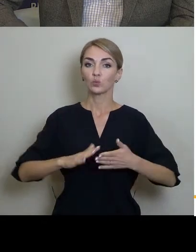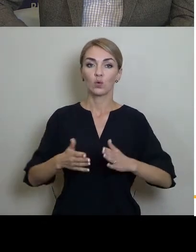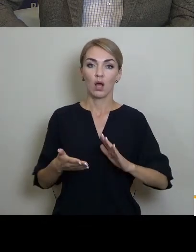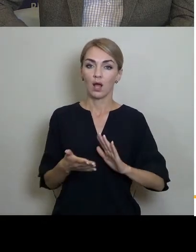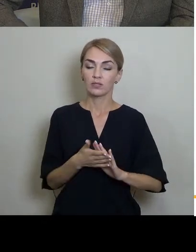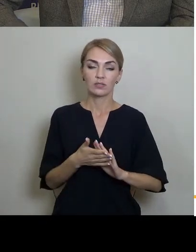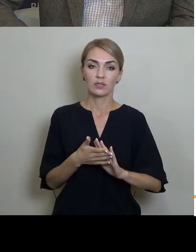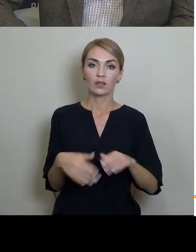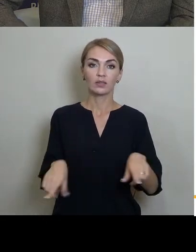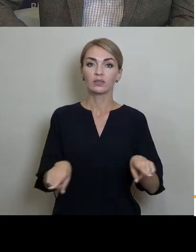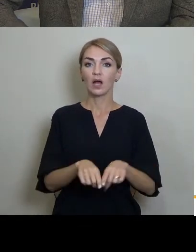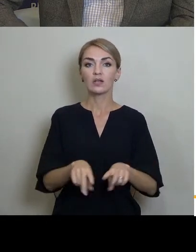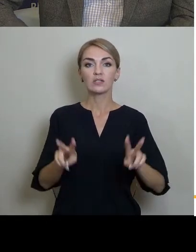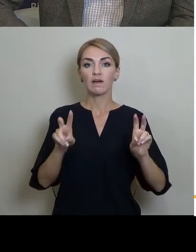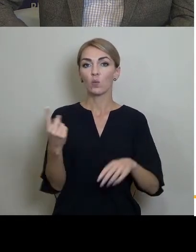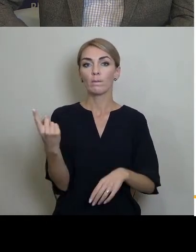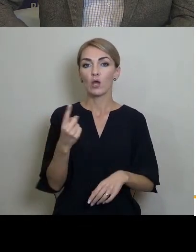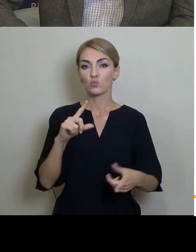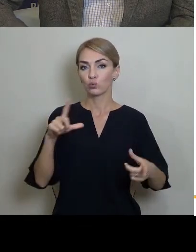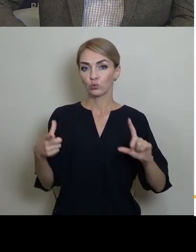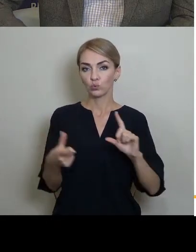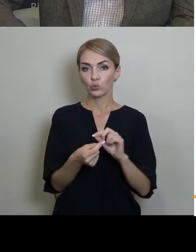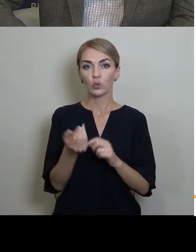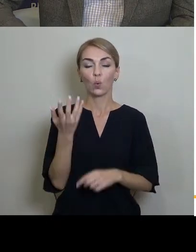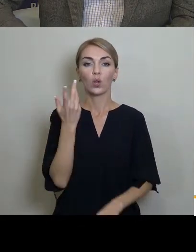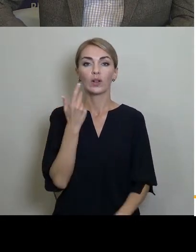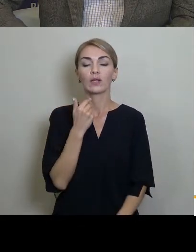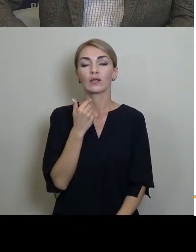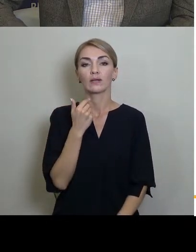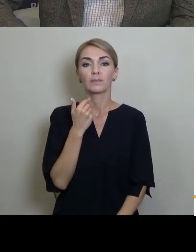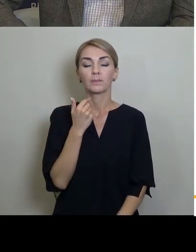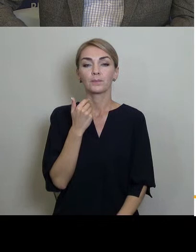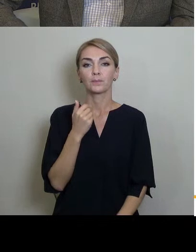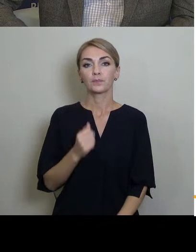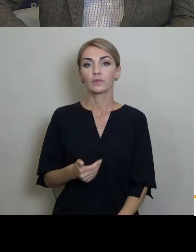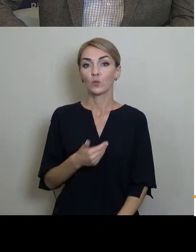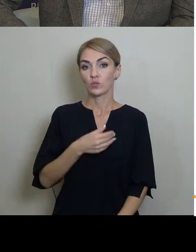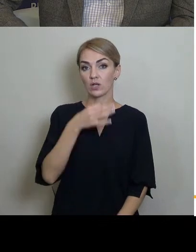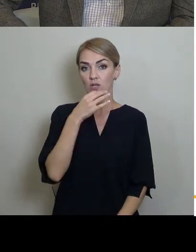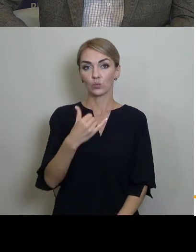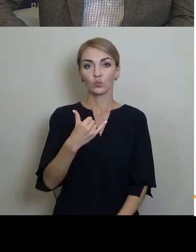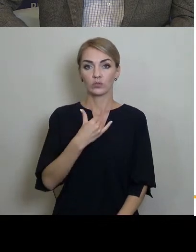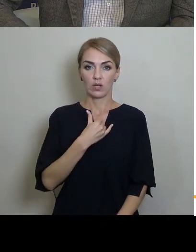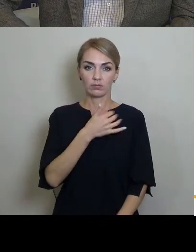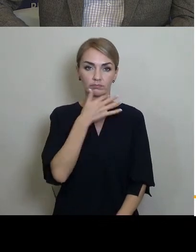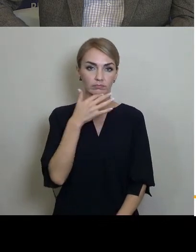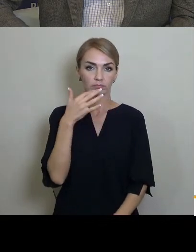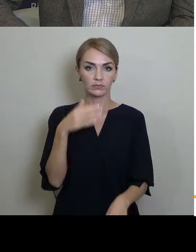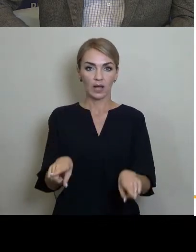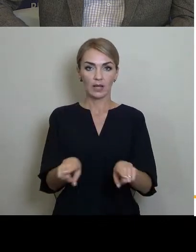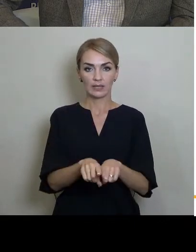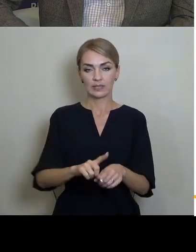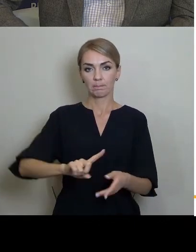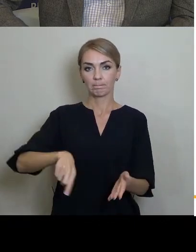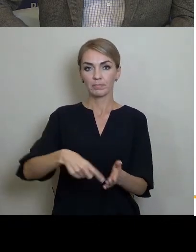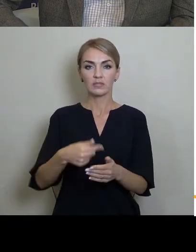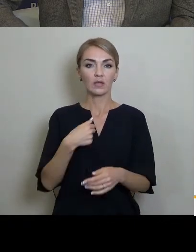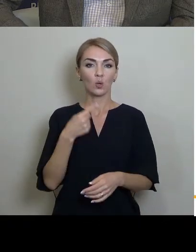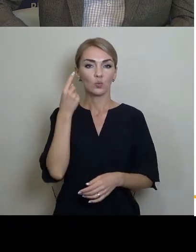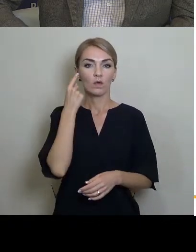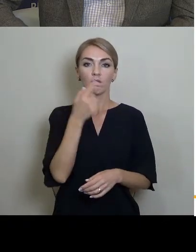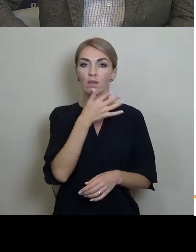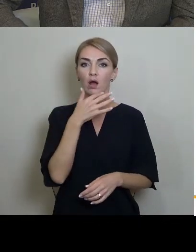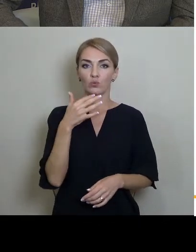see the winner immediately. But in the so-called first round, there can be the following situation. We have a lot of